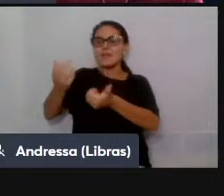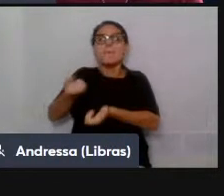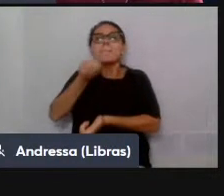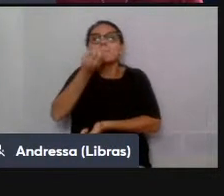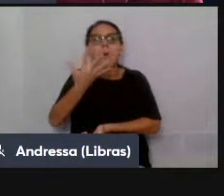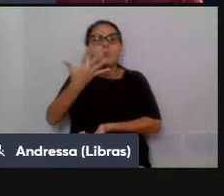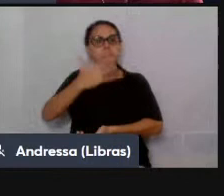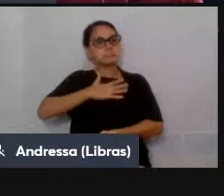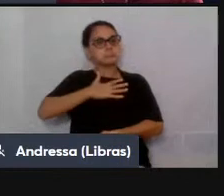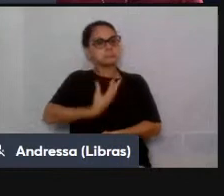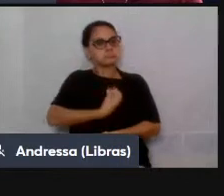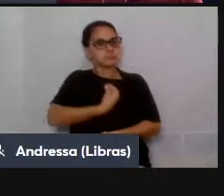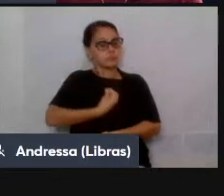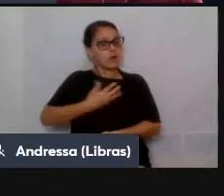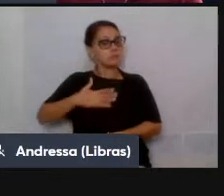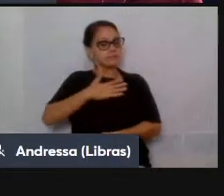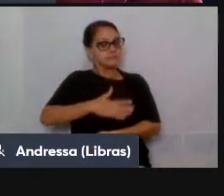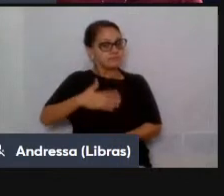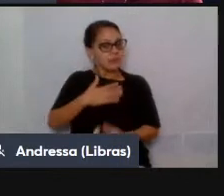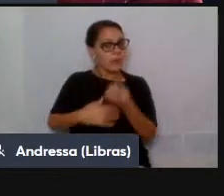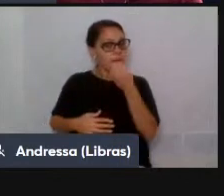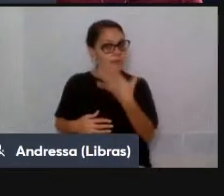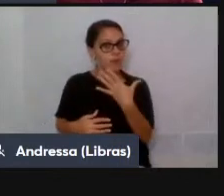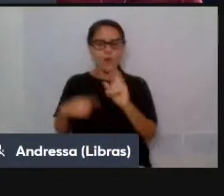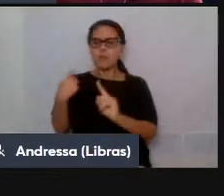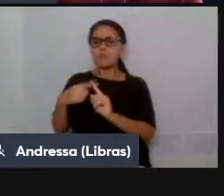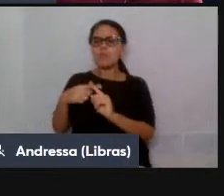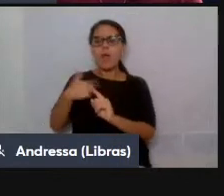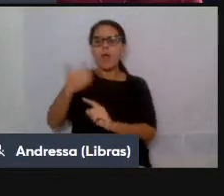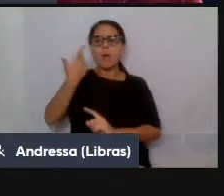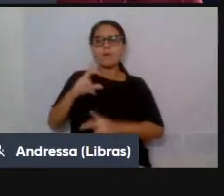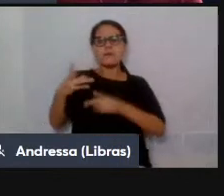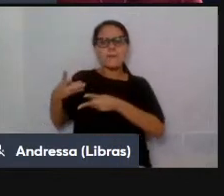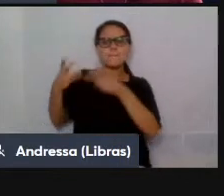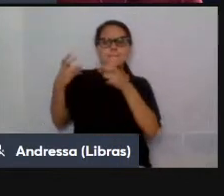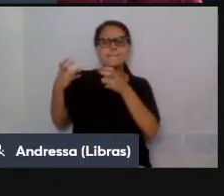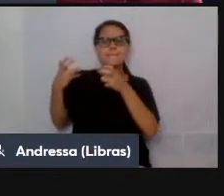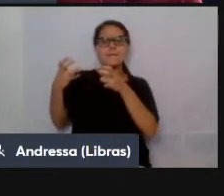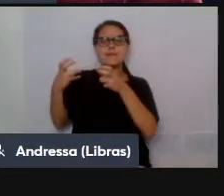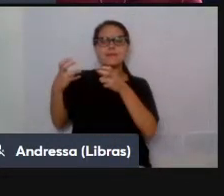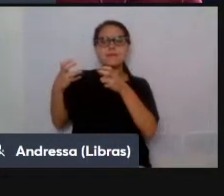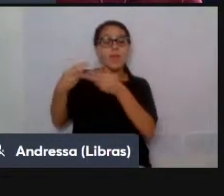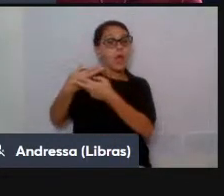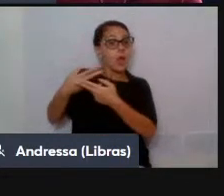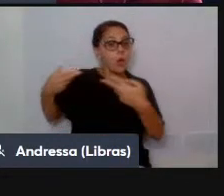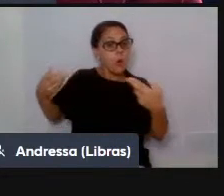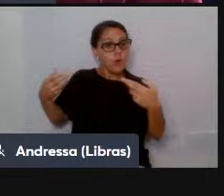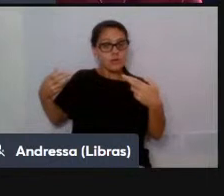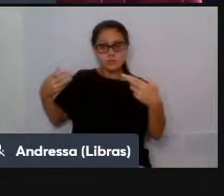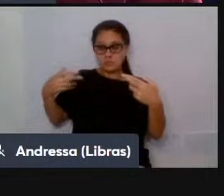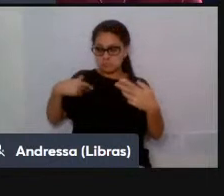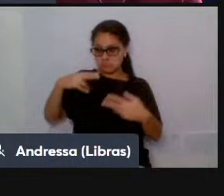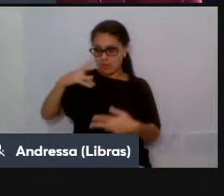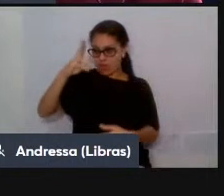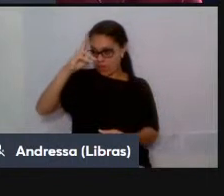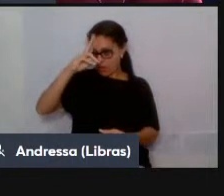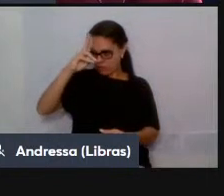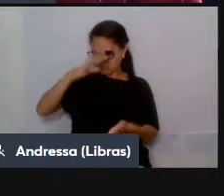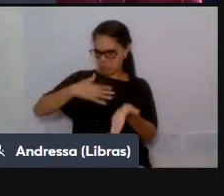mim, porque eu descobri coisas sobre a minha própria